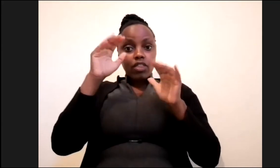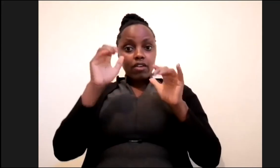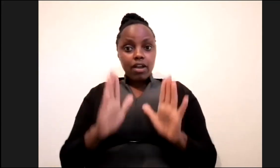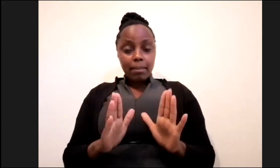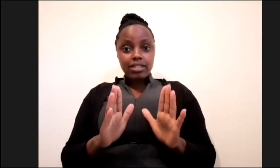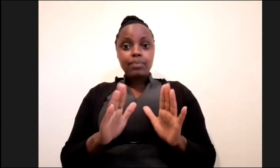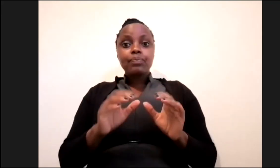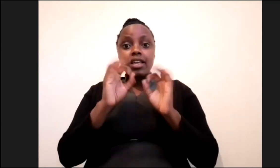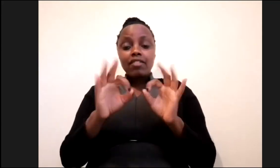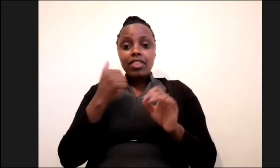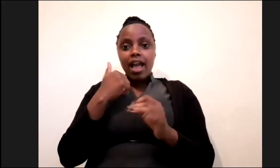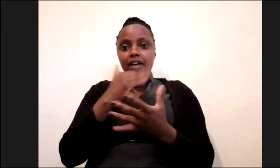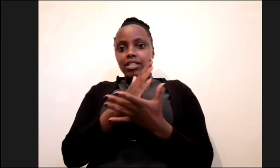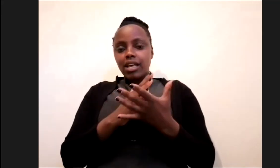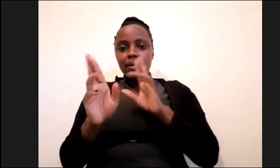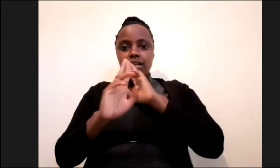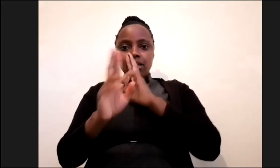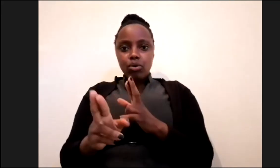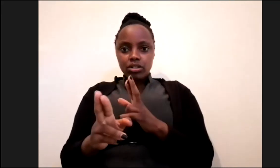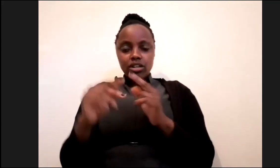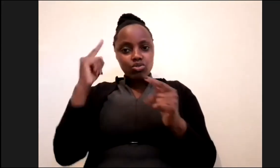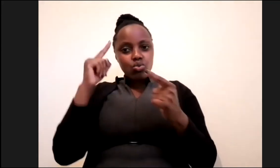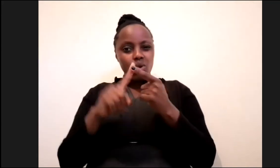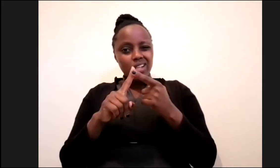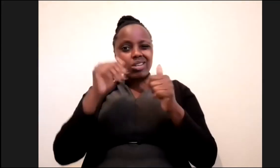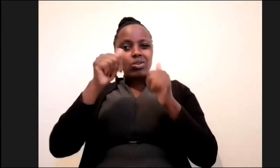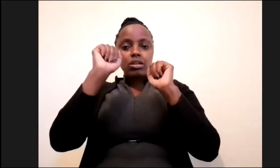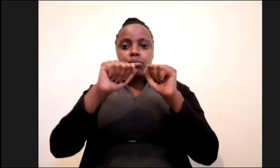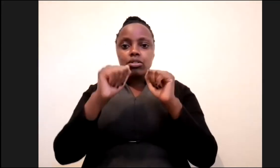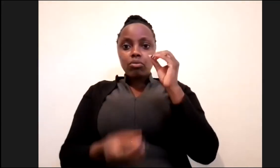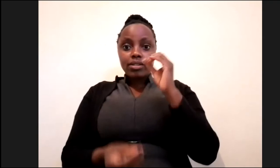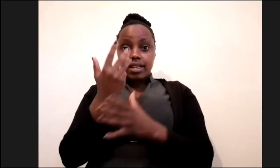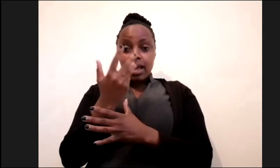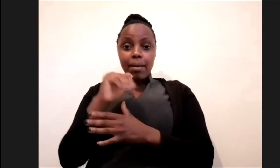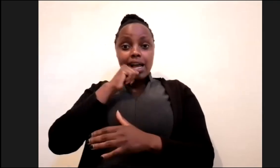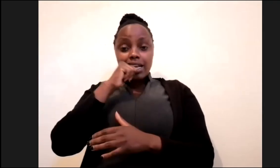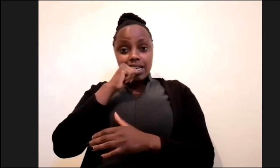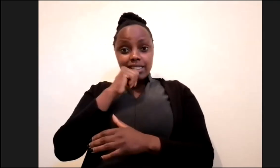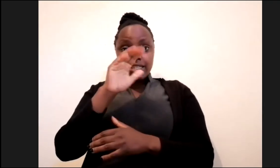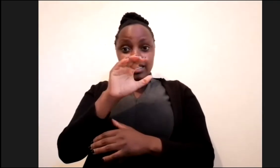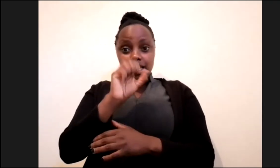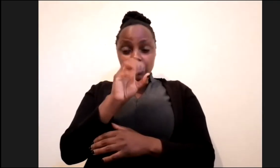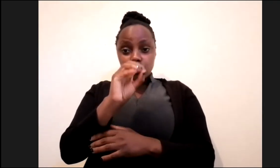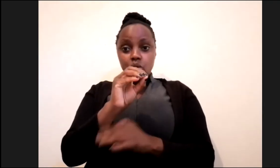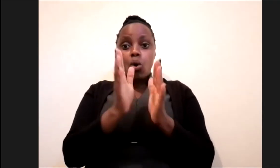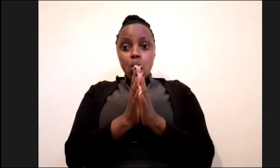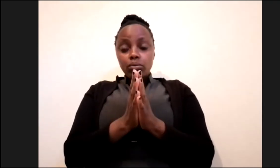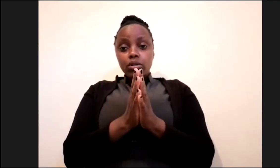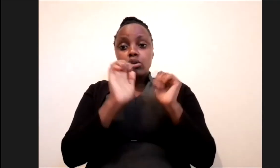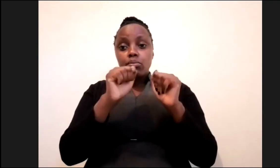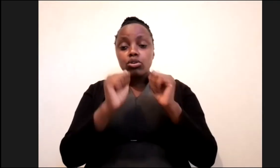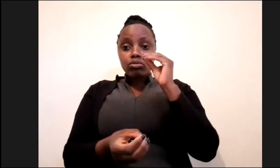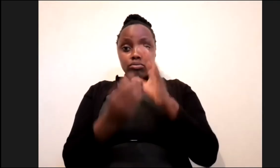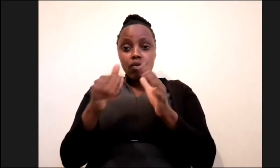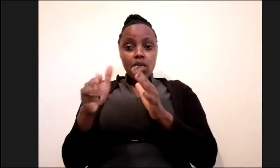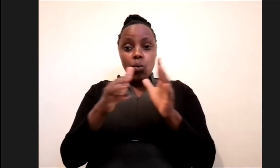if there are some supports to be able to set up an ICS or to put some means, it could be